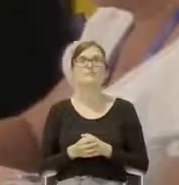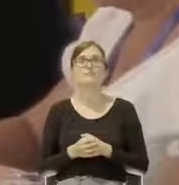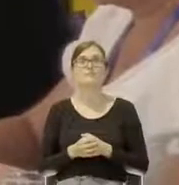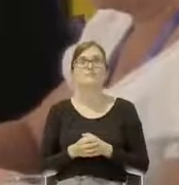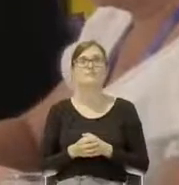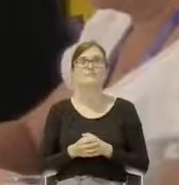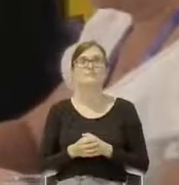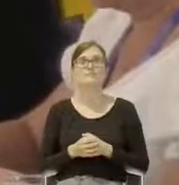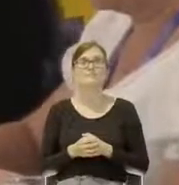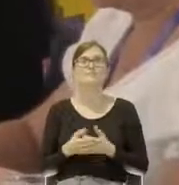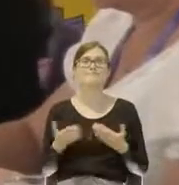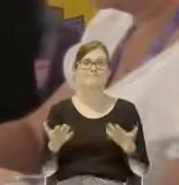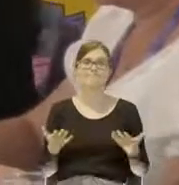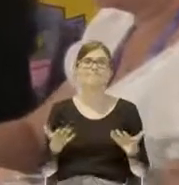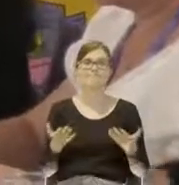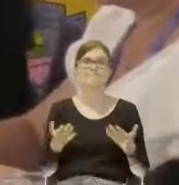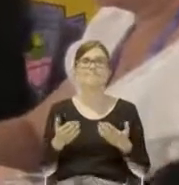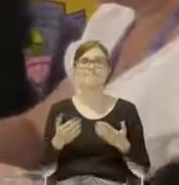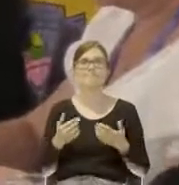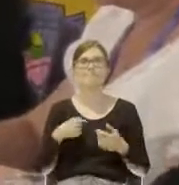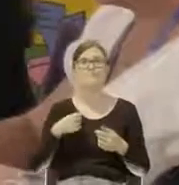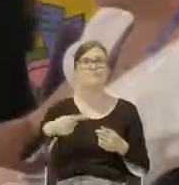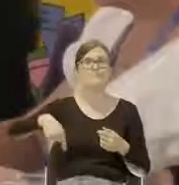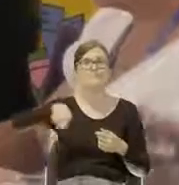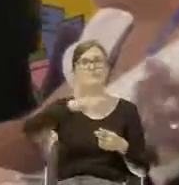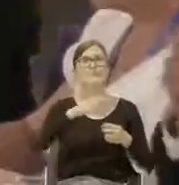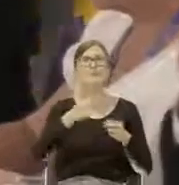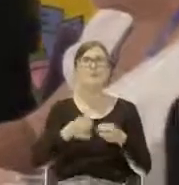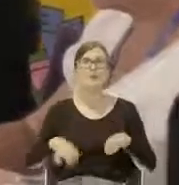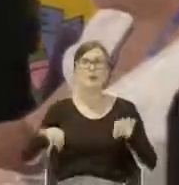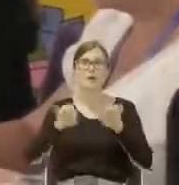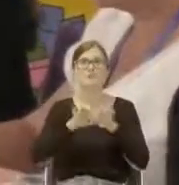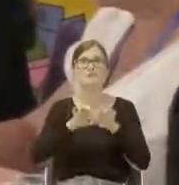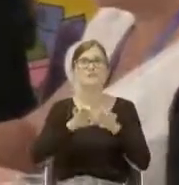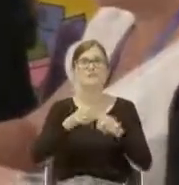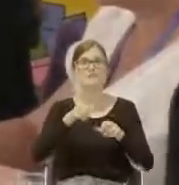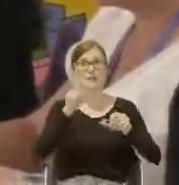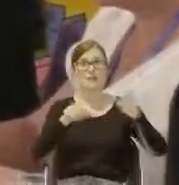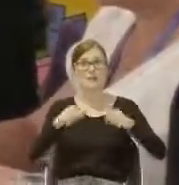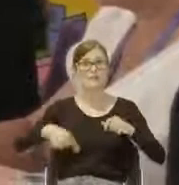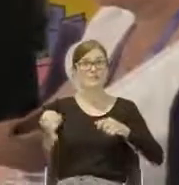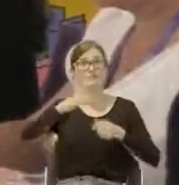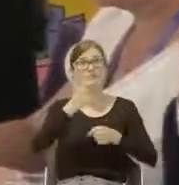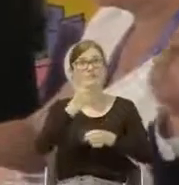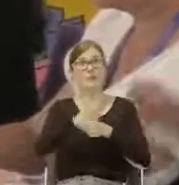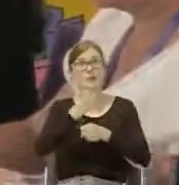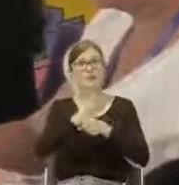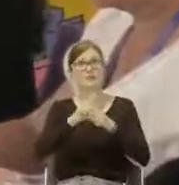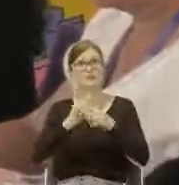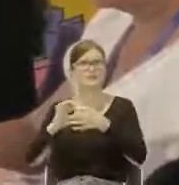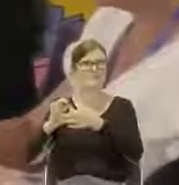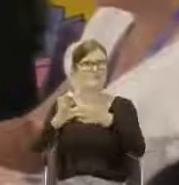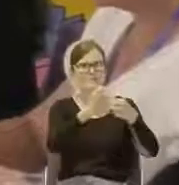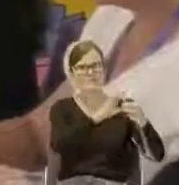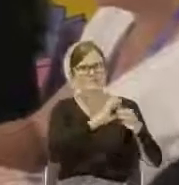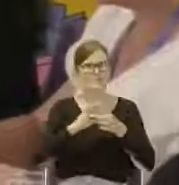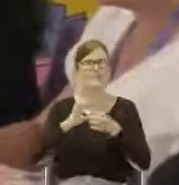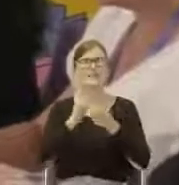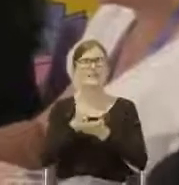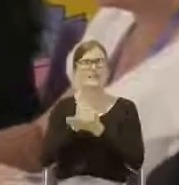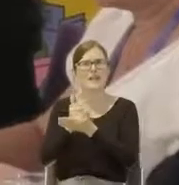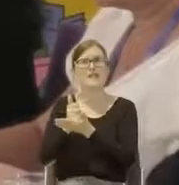inequality together, we can fight the climate crisis, we can stop conflict and warfare, and we